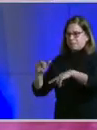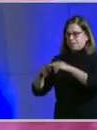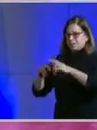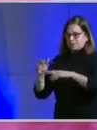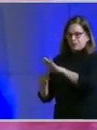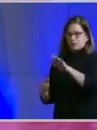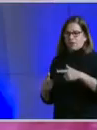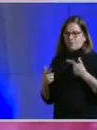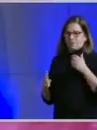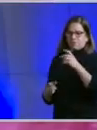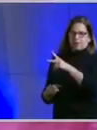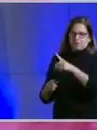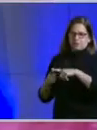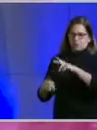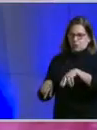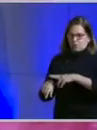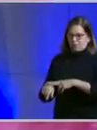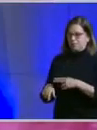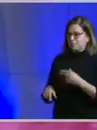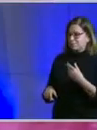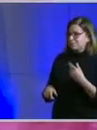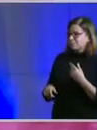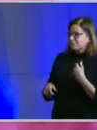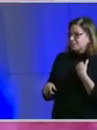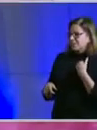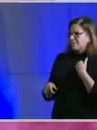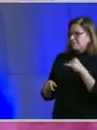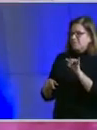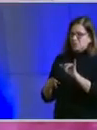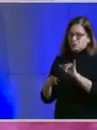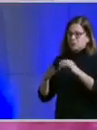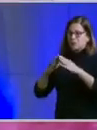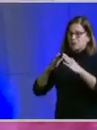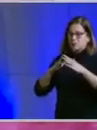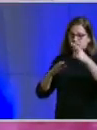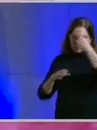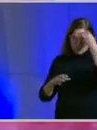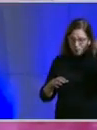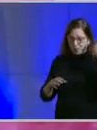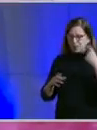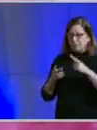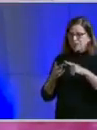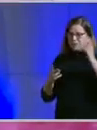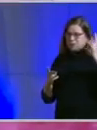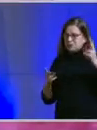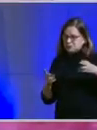experiences, community trauma, generational trauma, historical trauma. We have to be